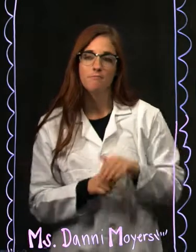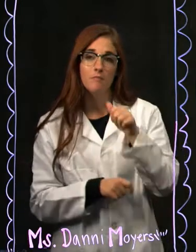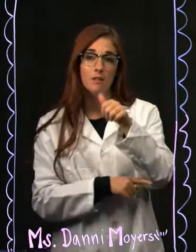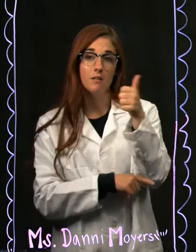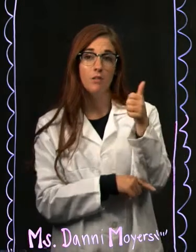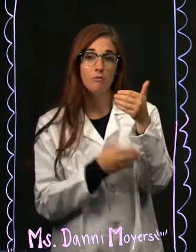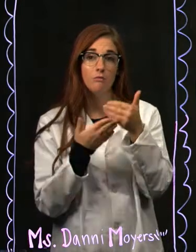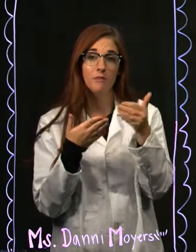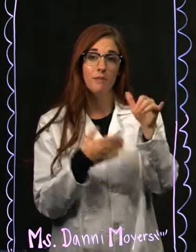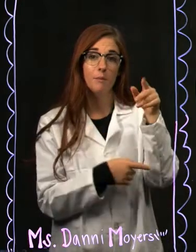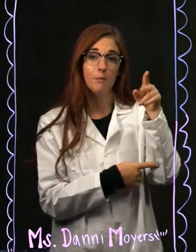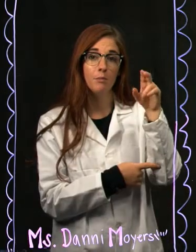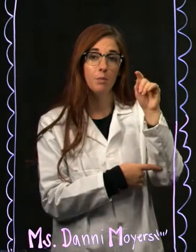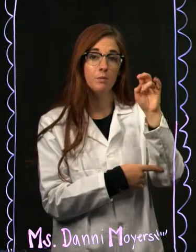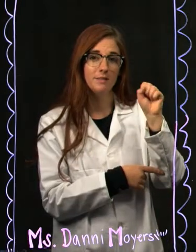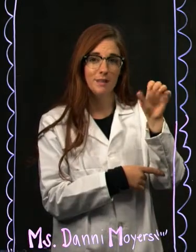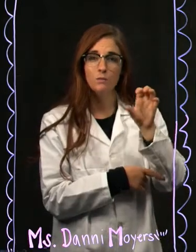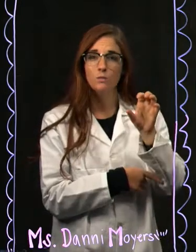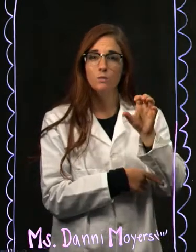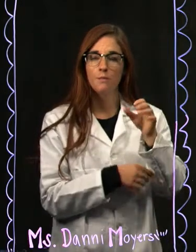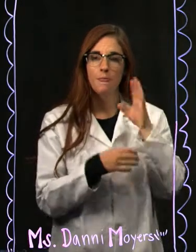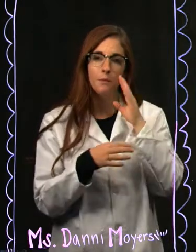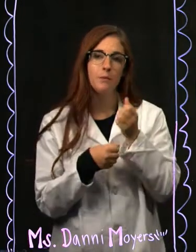can do is provide structure.